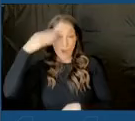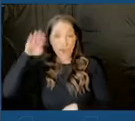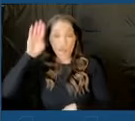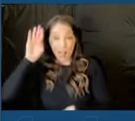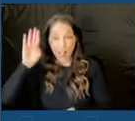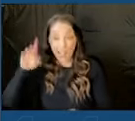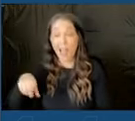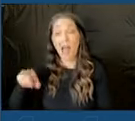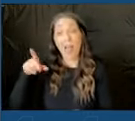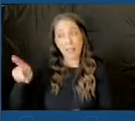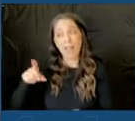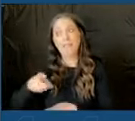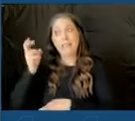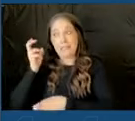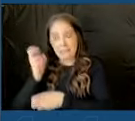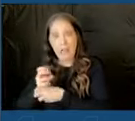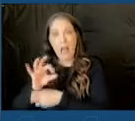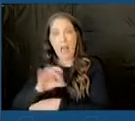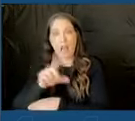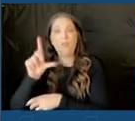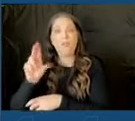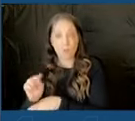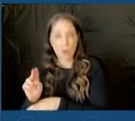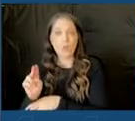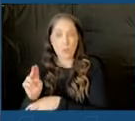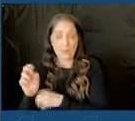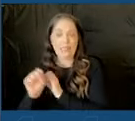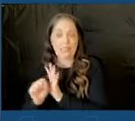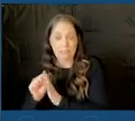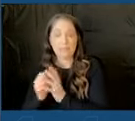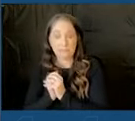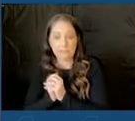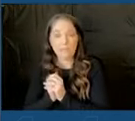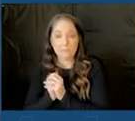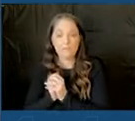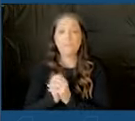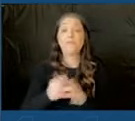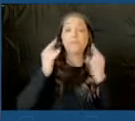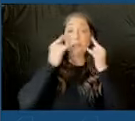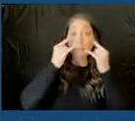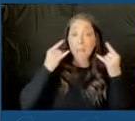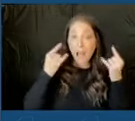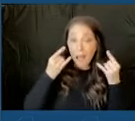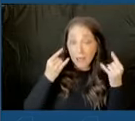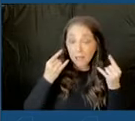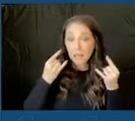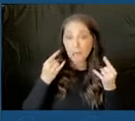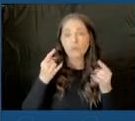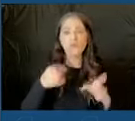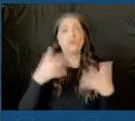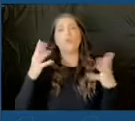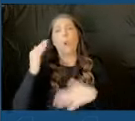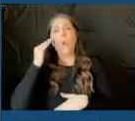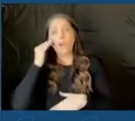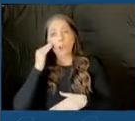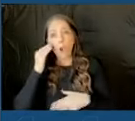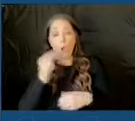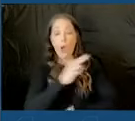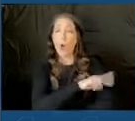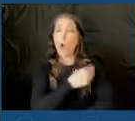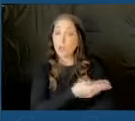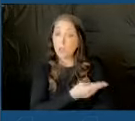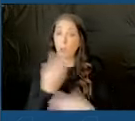flu shot as well. On masking, as you've heard, we continue to require masks in hospital and healthcare